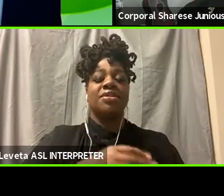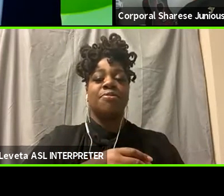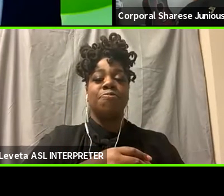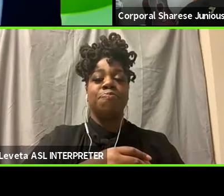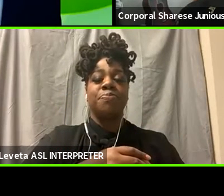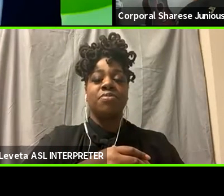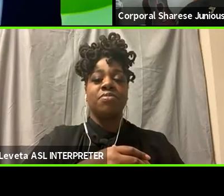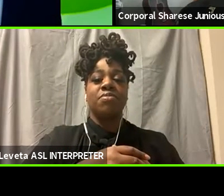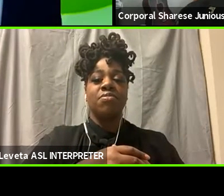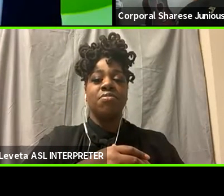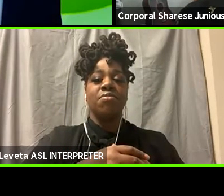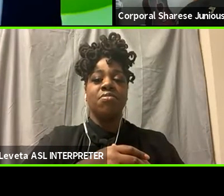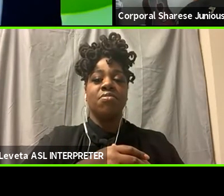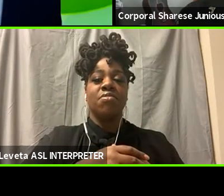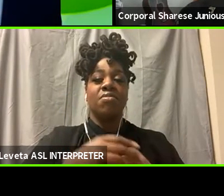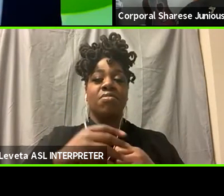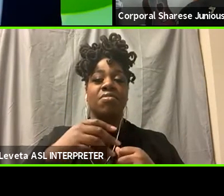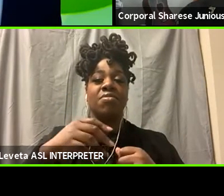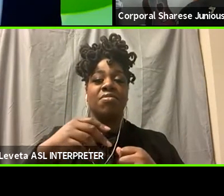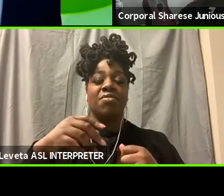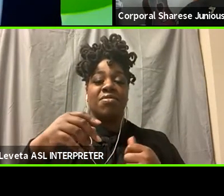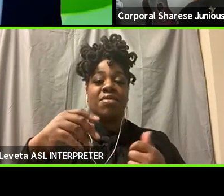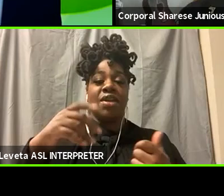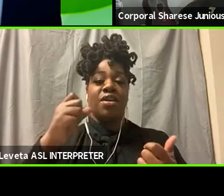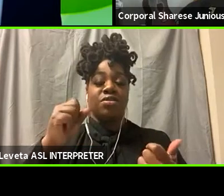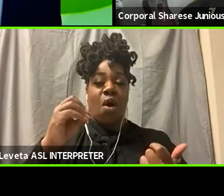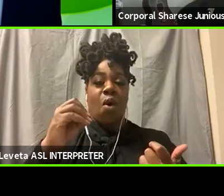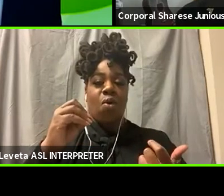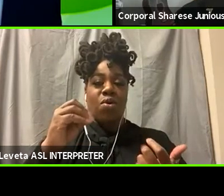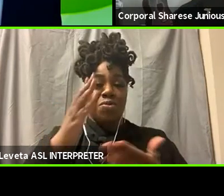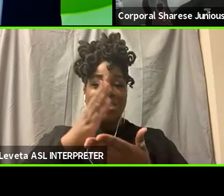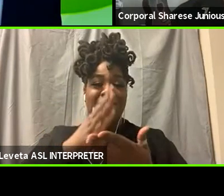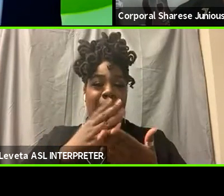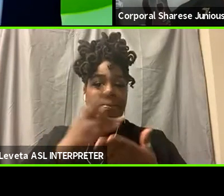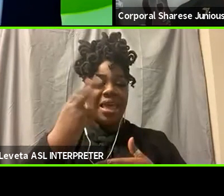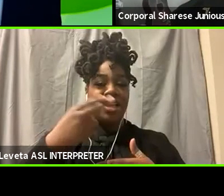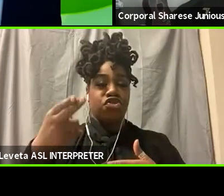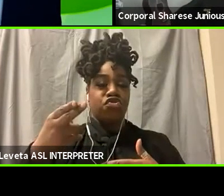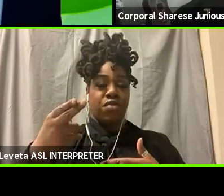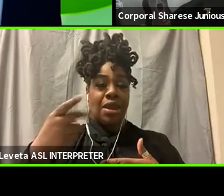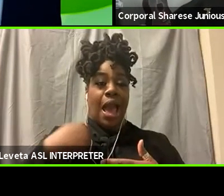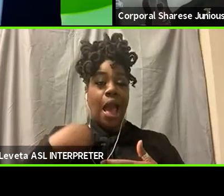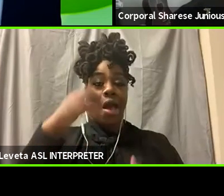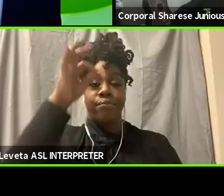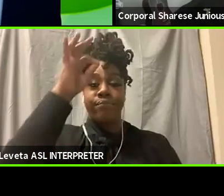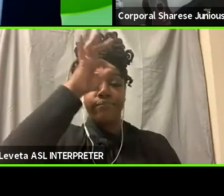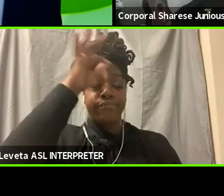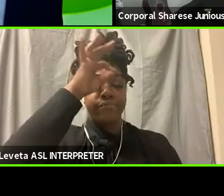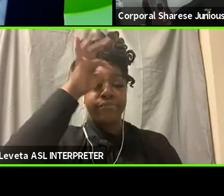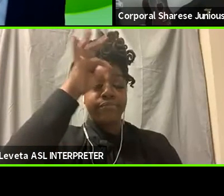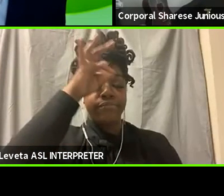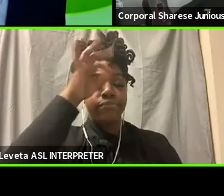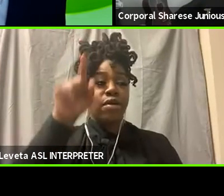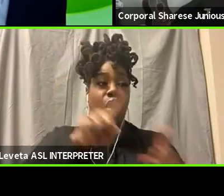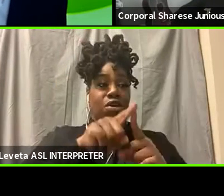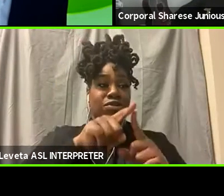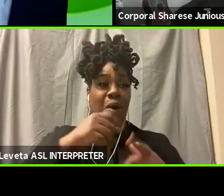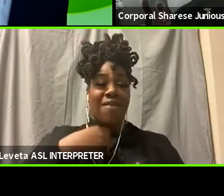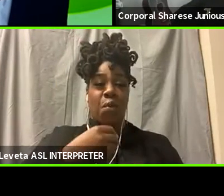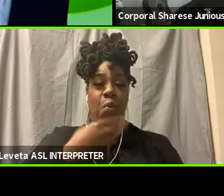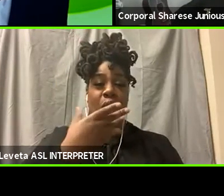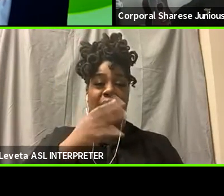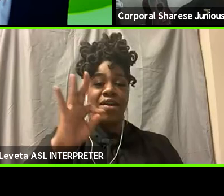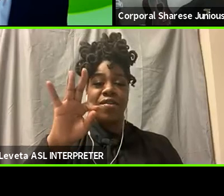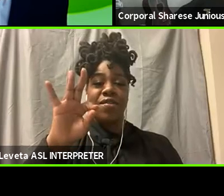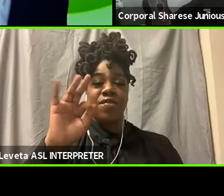sense, given that history that I'm not aware of. And then through my own white fragility, right, so I'm people aren't